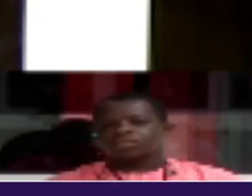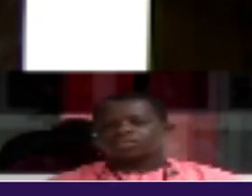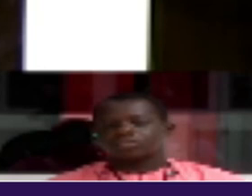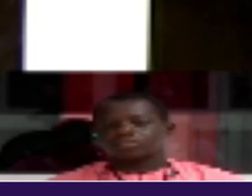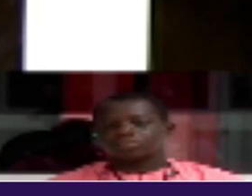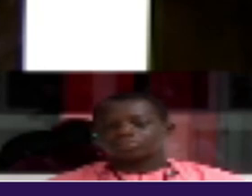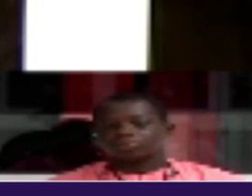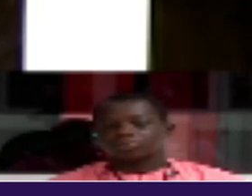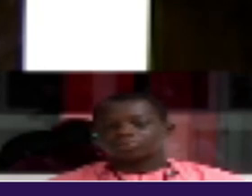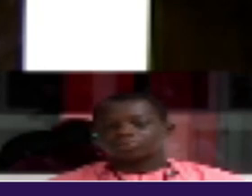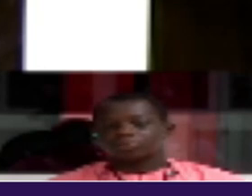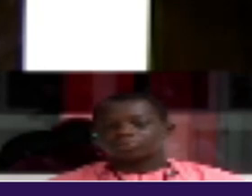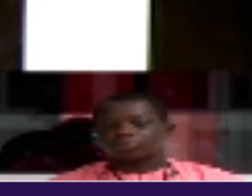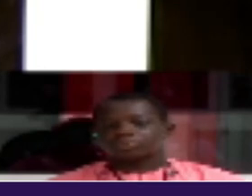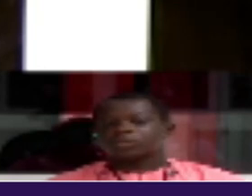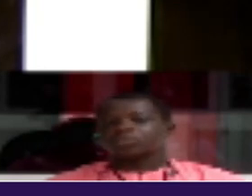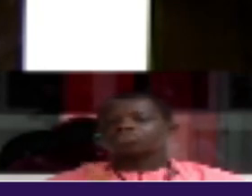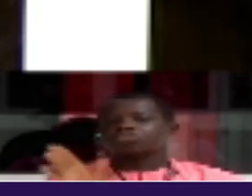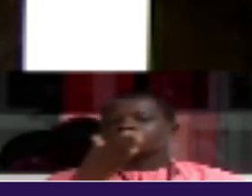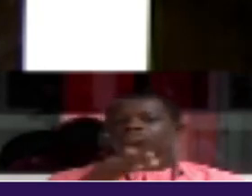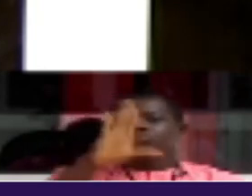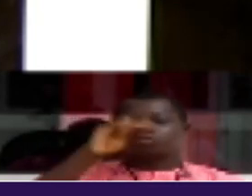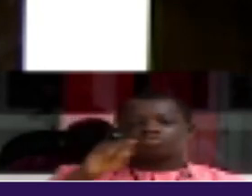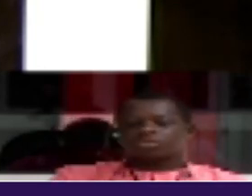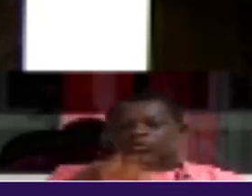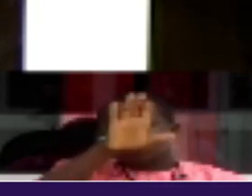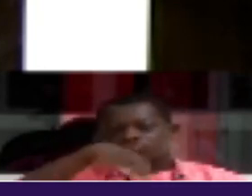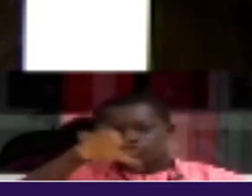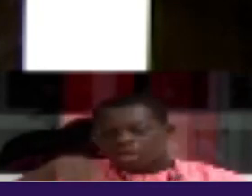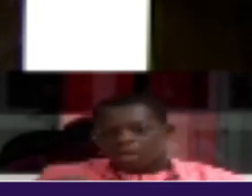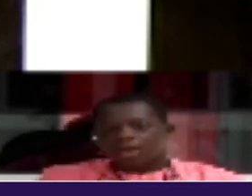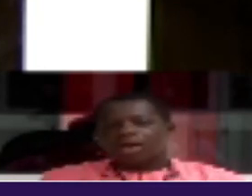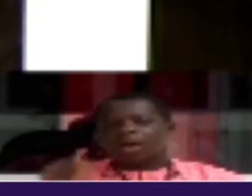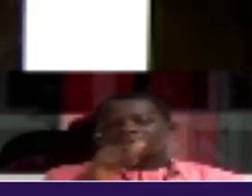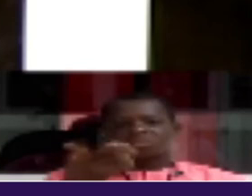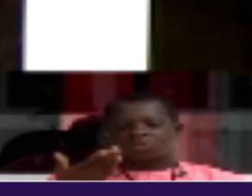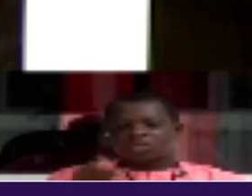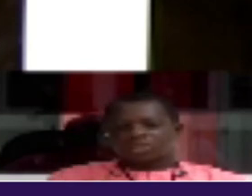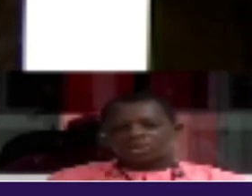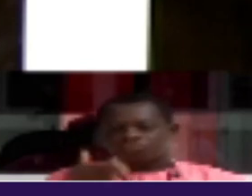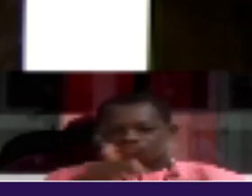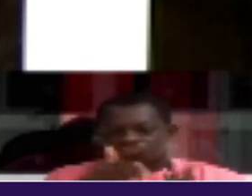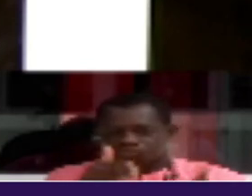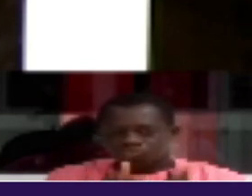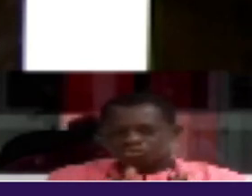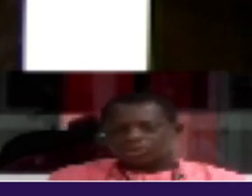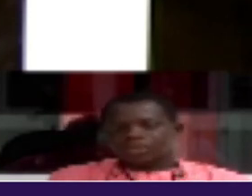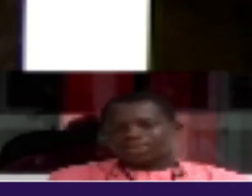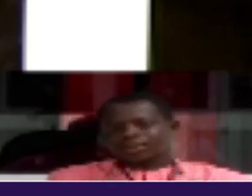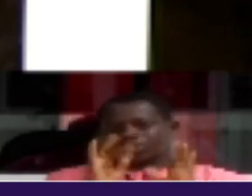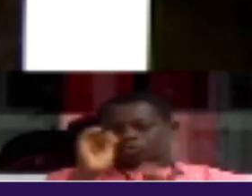to court, these people who used to pickpocket. I'm robbing. Because those kind of things, we are too much around that